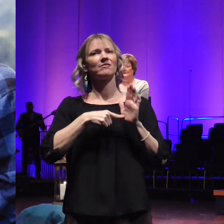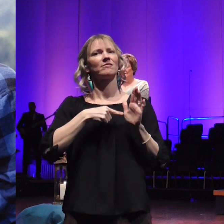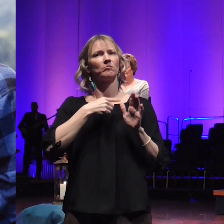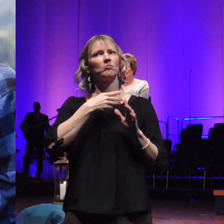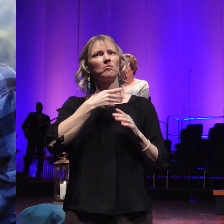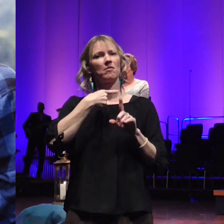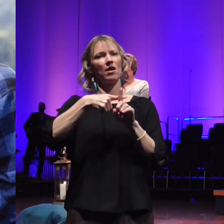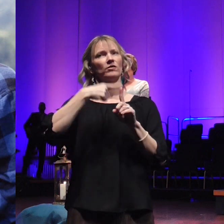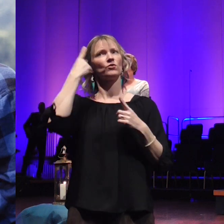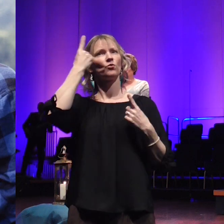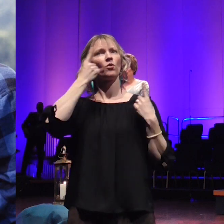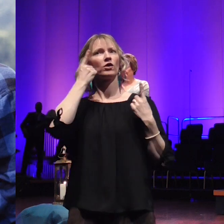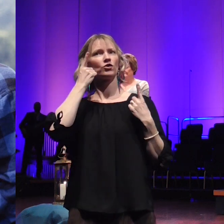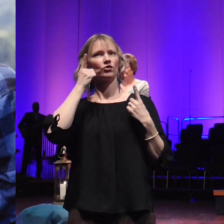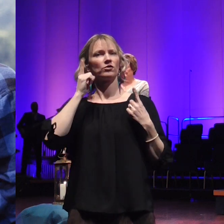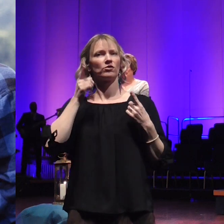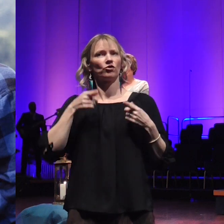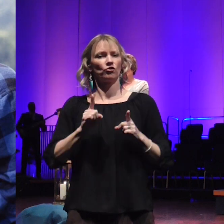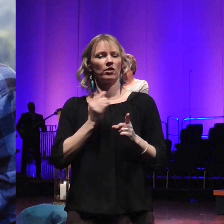wonders along the way.